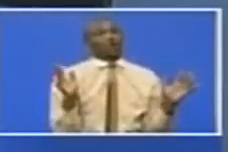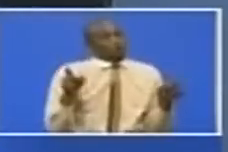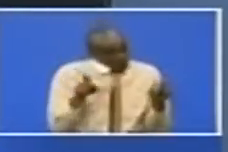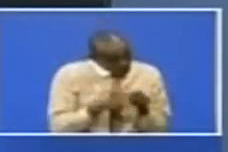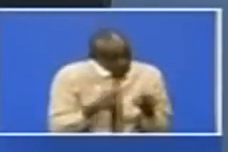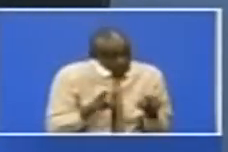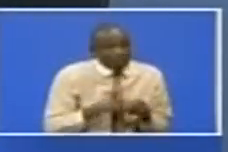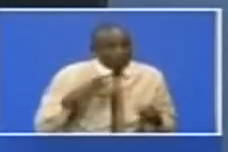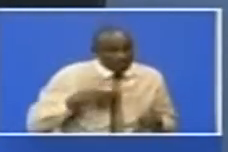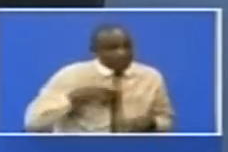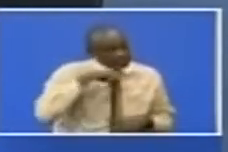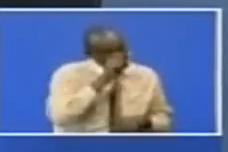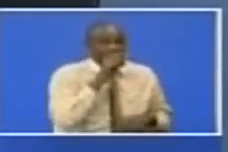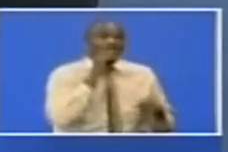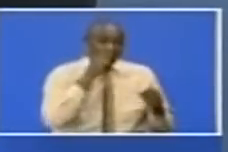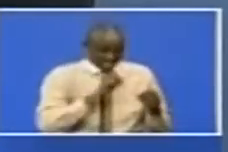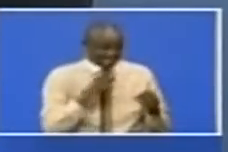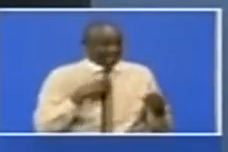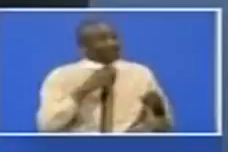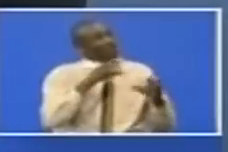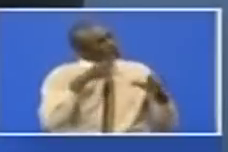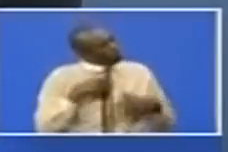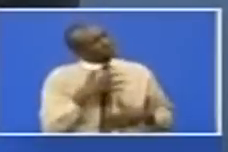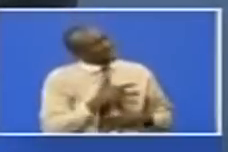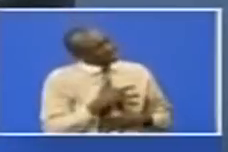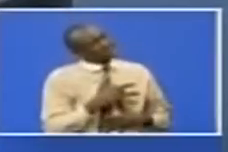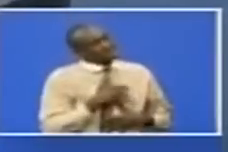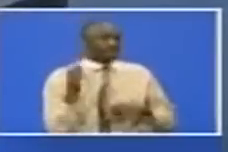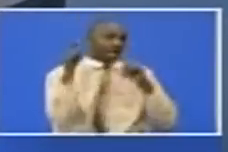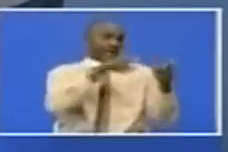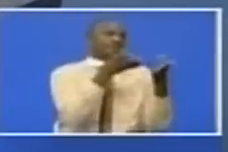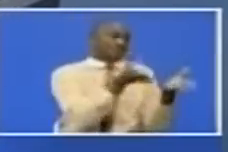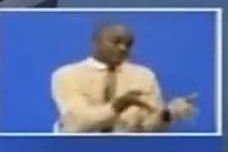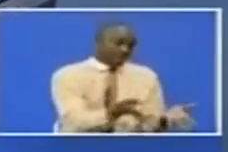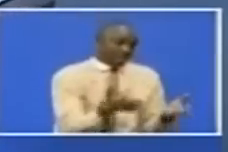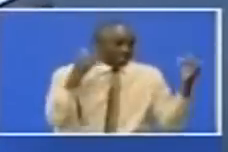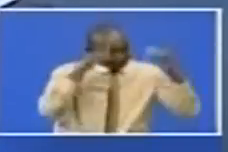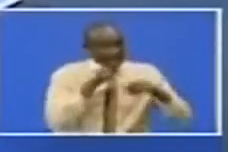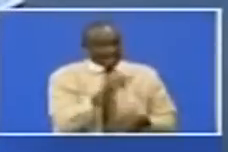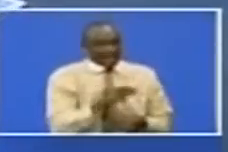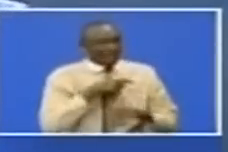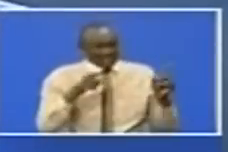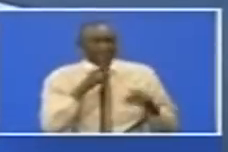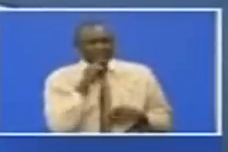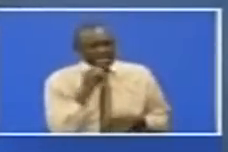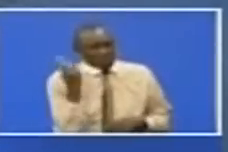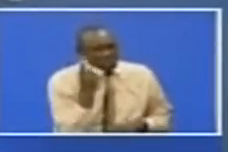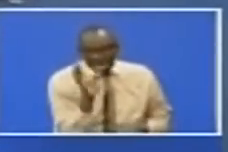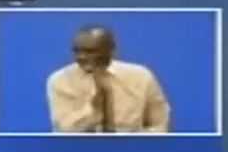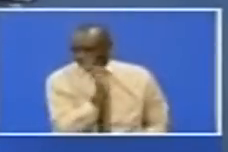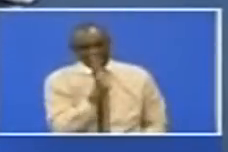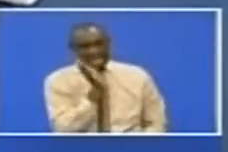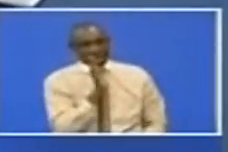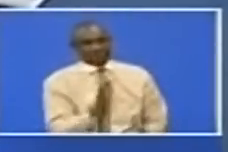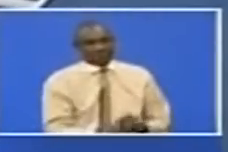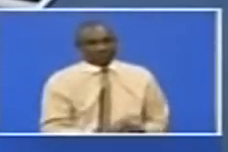also people that have been blessed by my ministry, right. and they attend the crusades and the conventions. But it's not mm-hmm. mainly just the men.